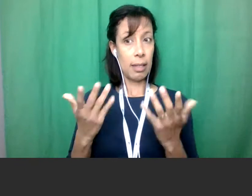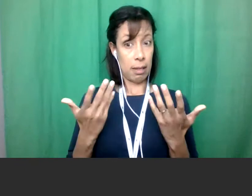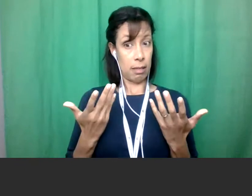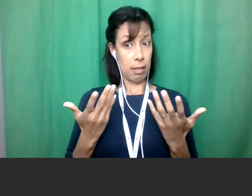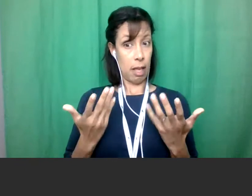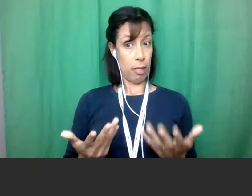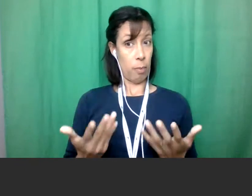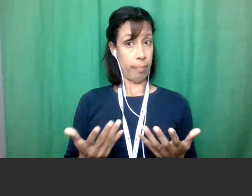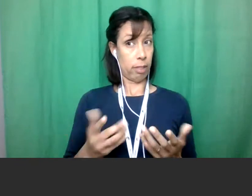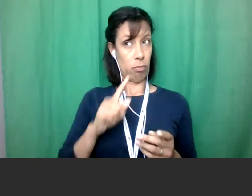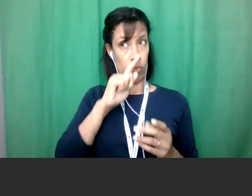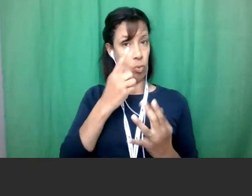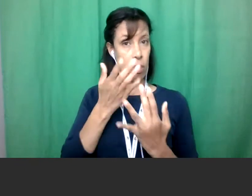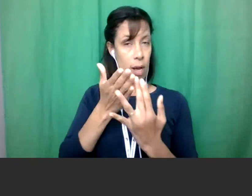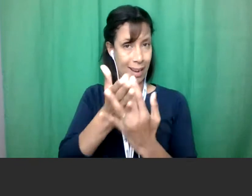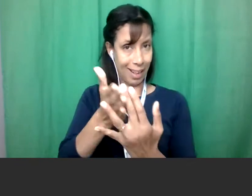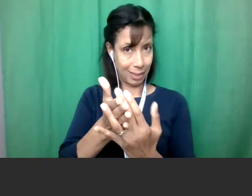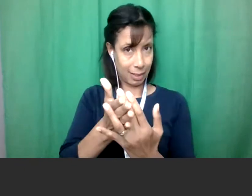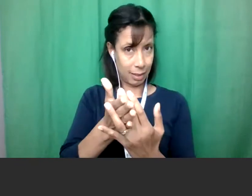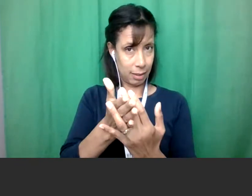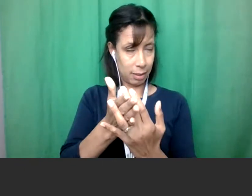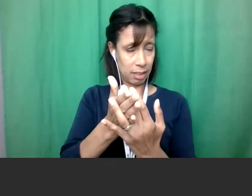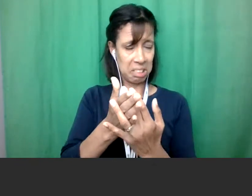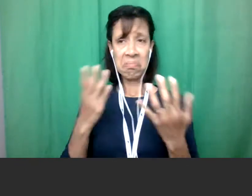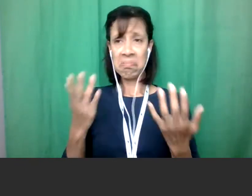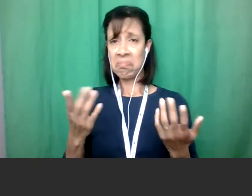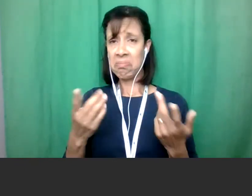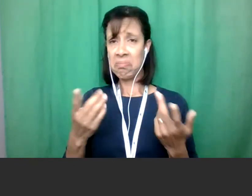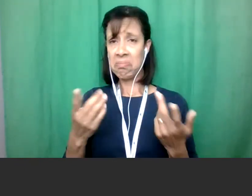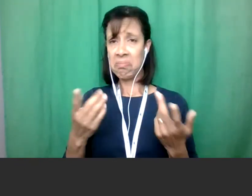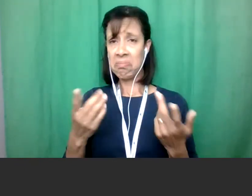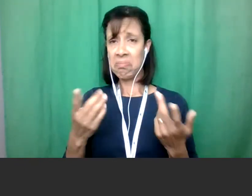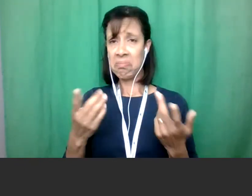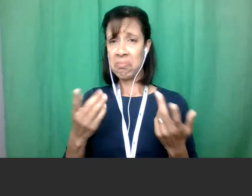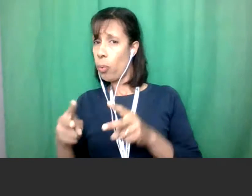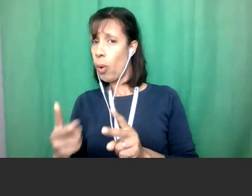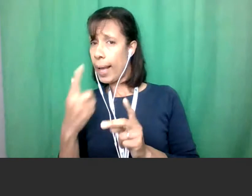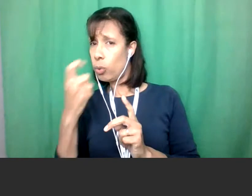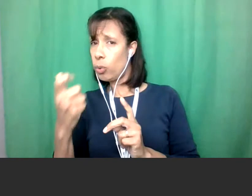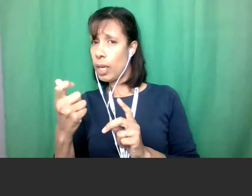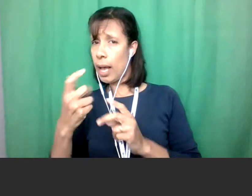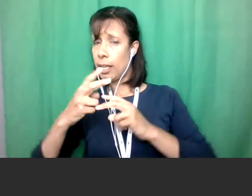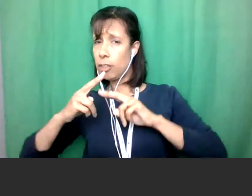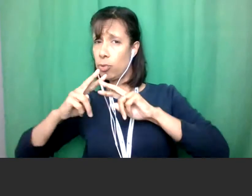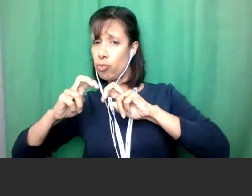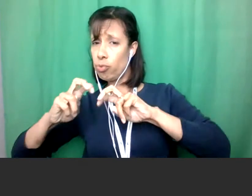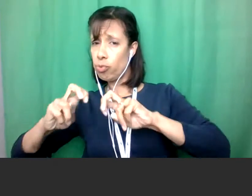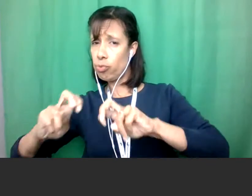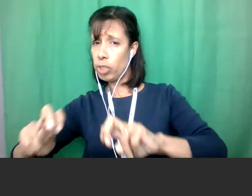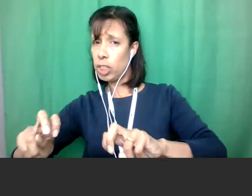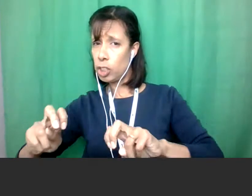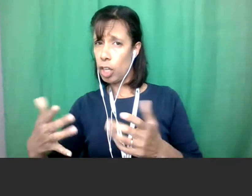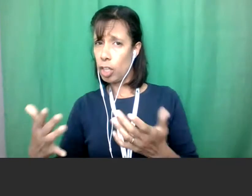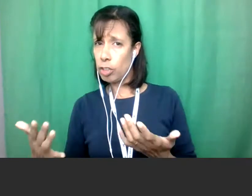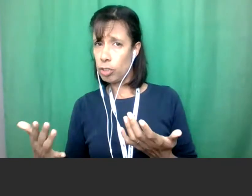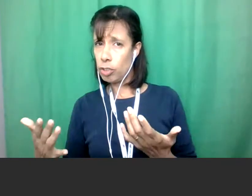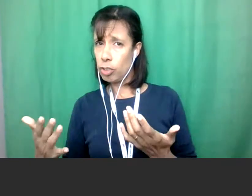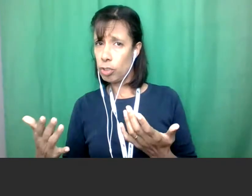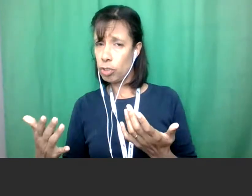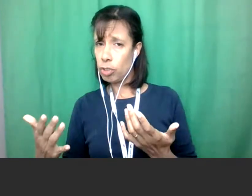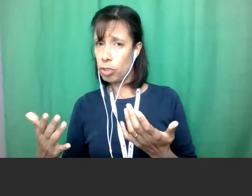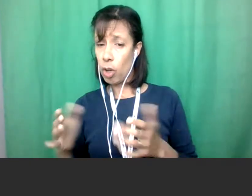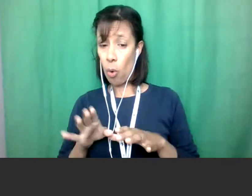there another way that you could carry out your research without, if you like, the kind of the live access to the prison that you